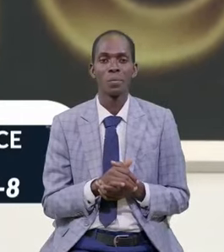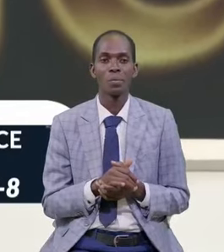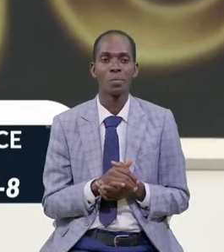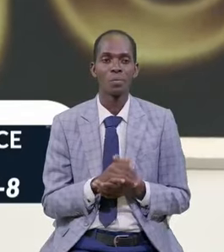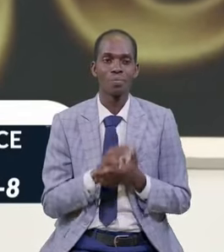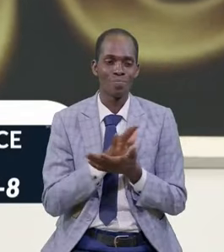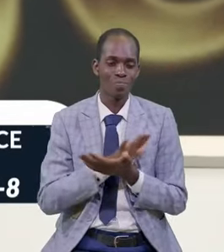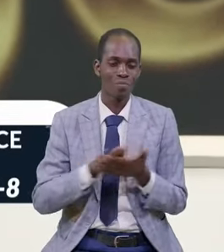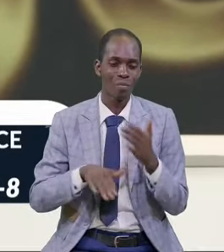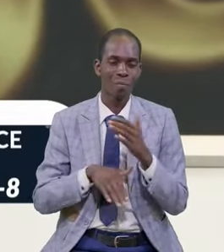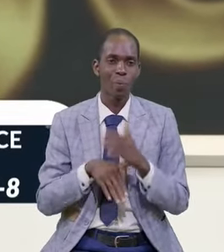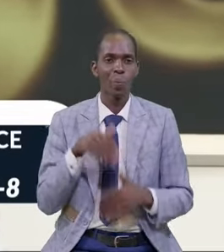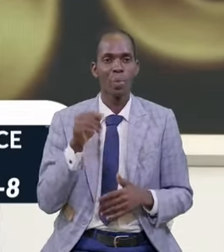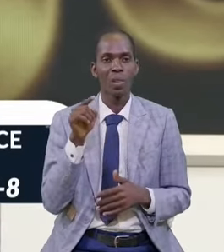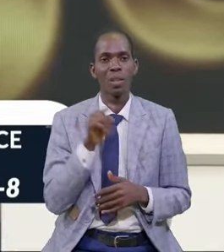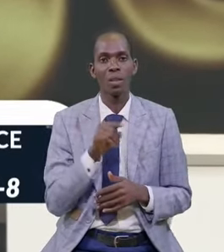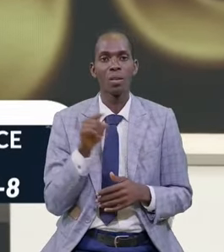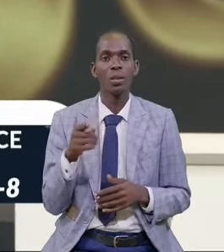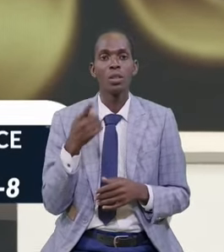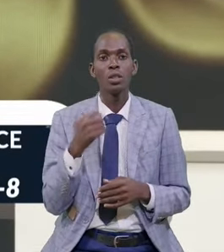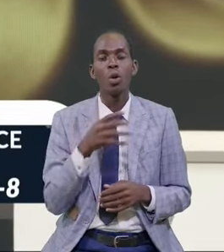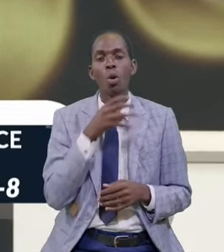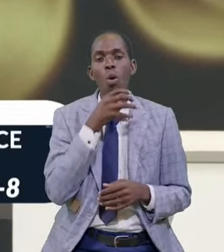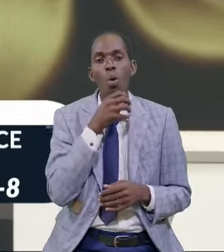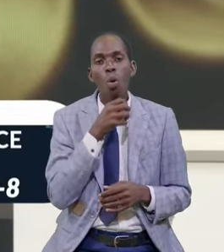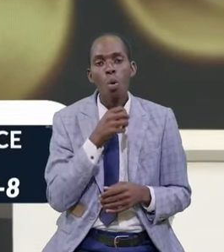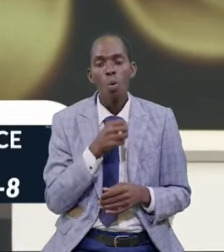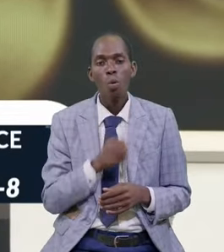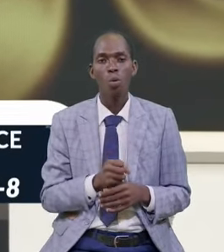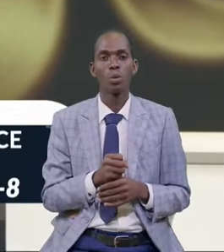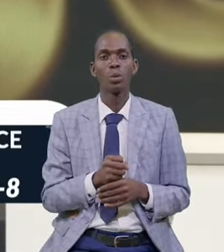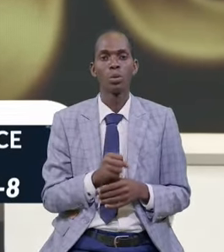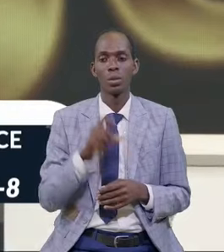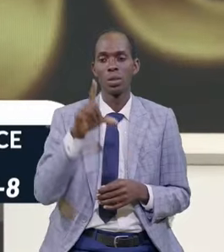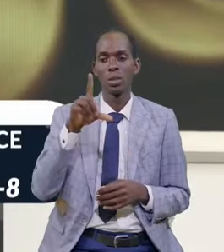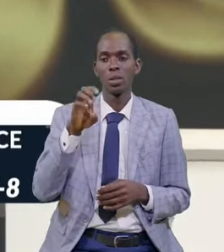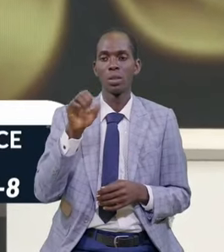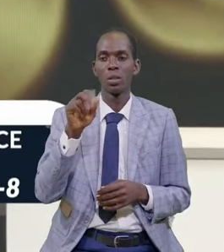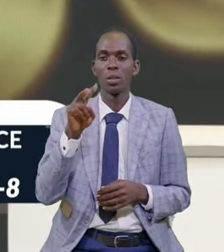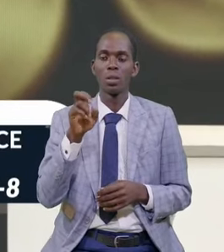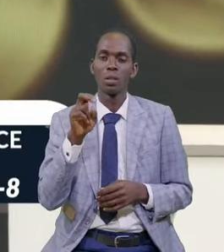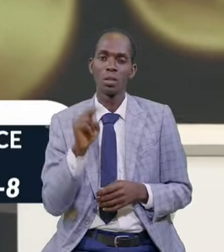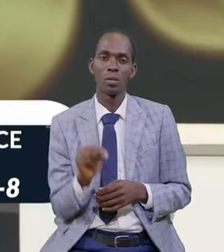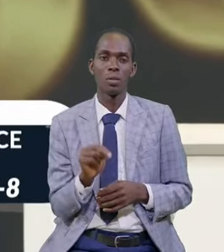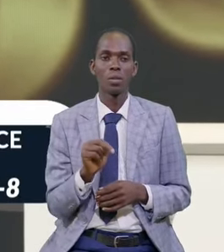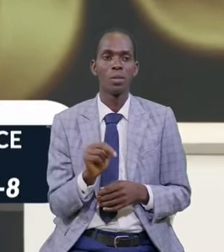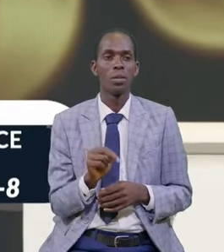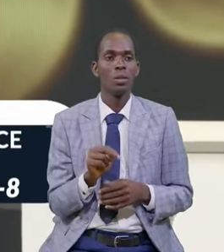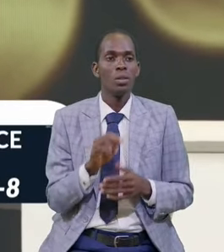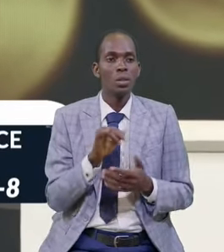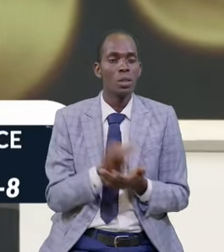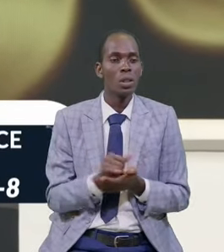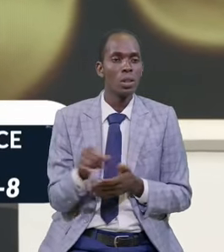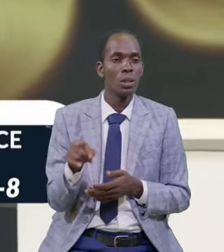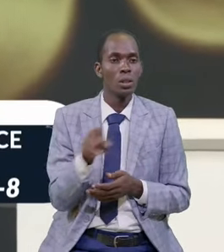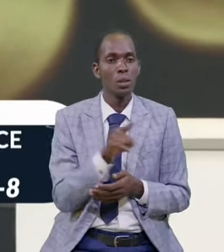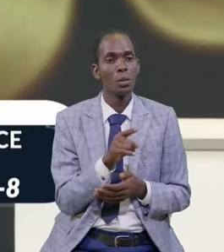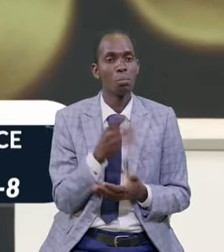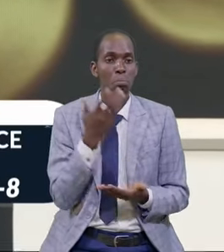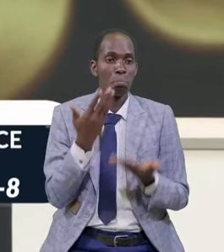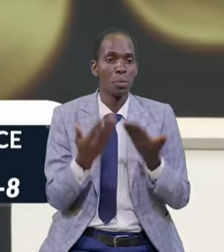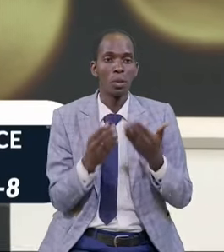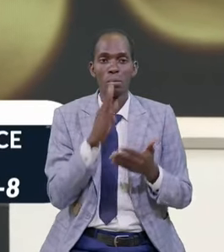therefore the old Le that he be and new